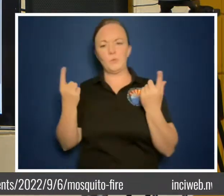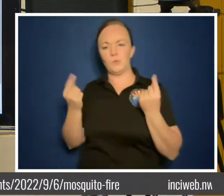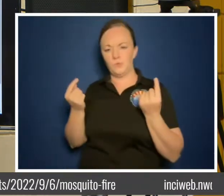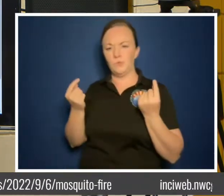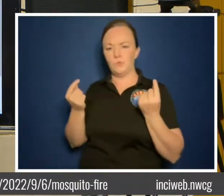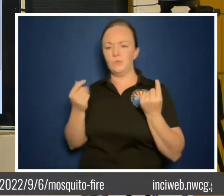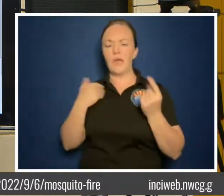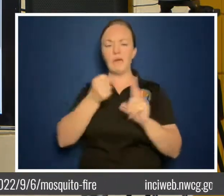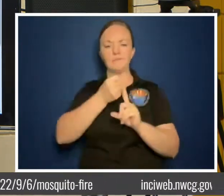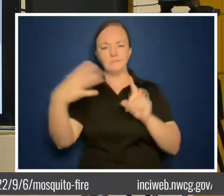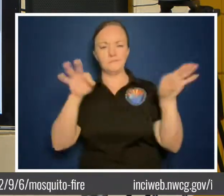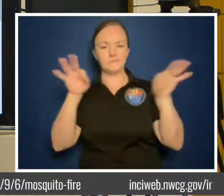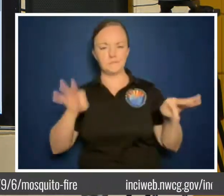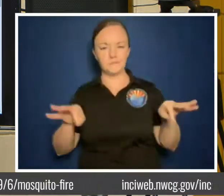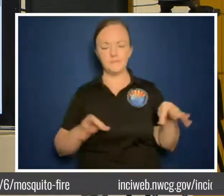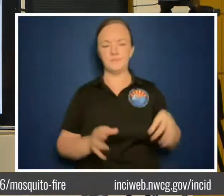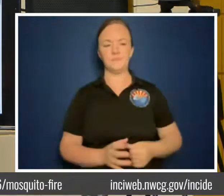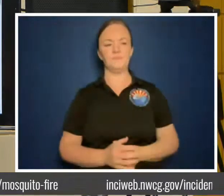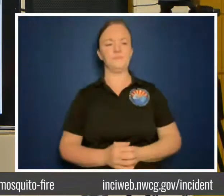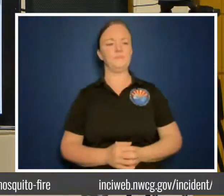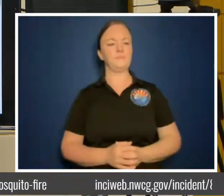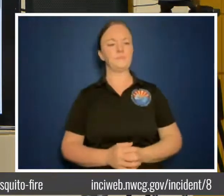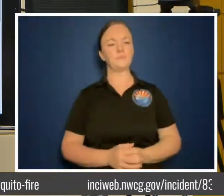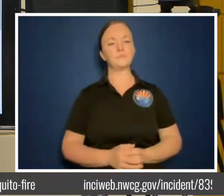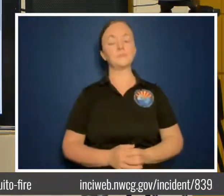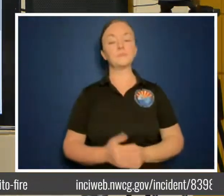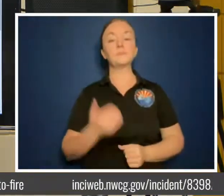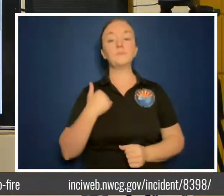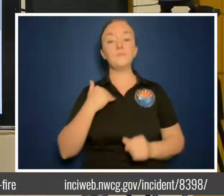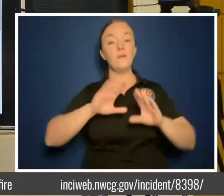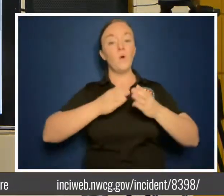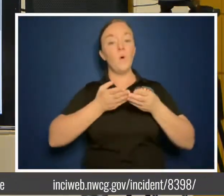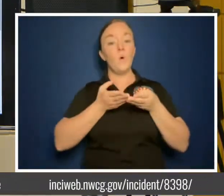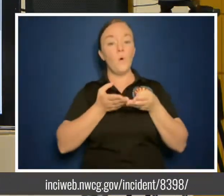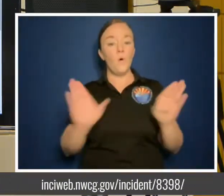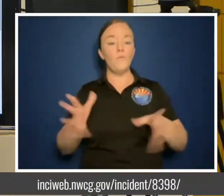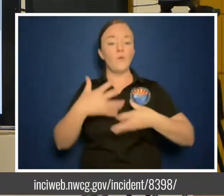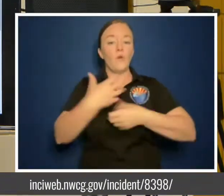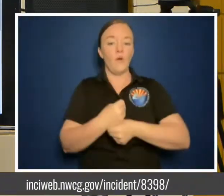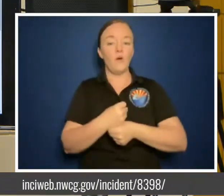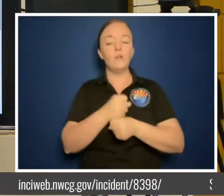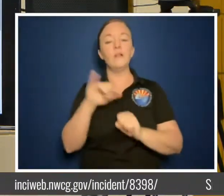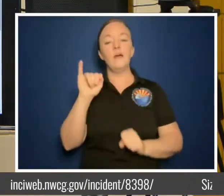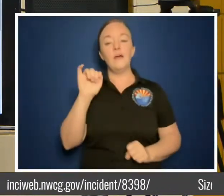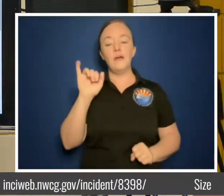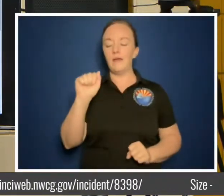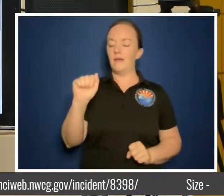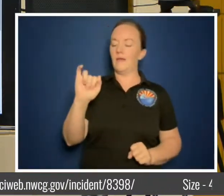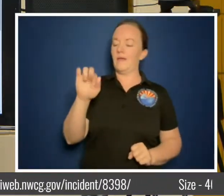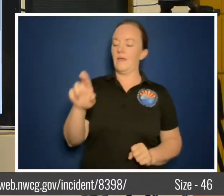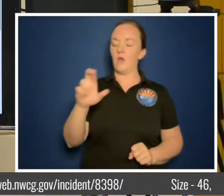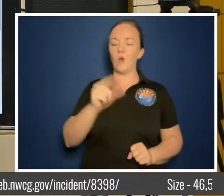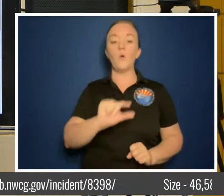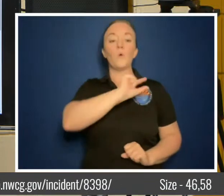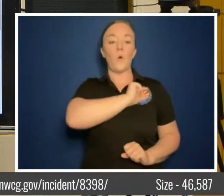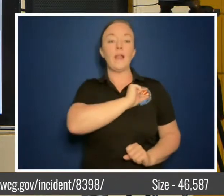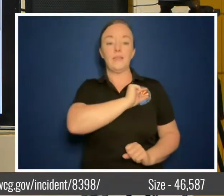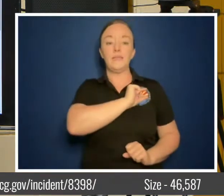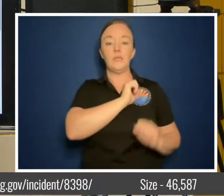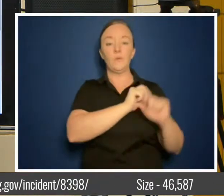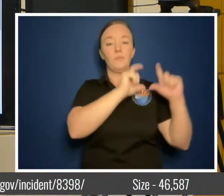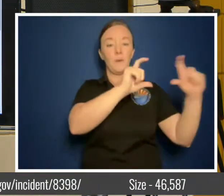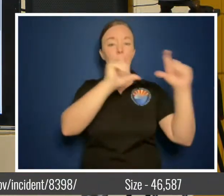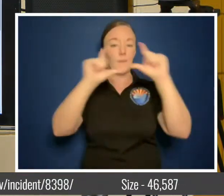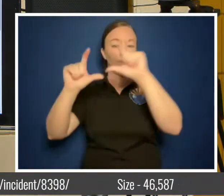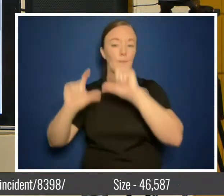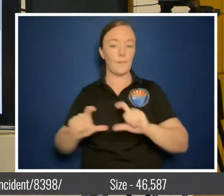a kind of an overall air quality thing right here at these bubbles, but also the pattern of smoke over the